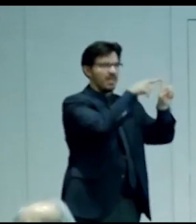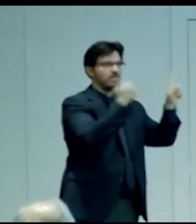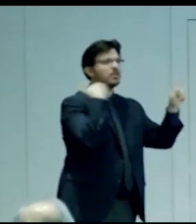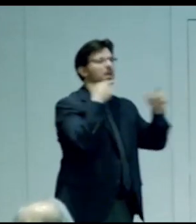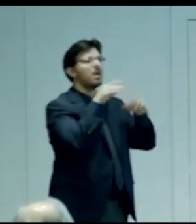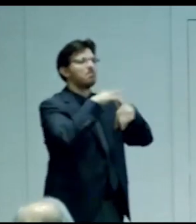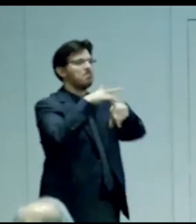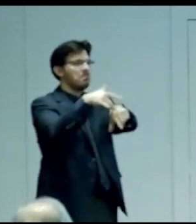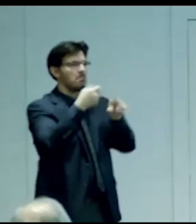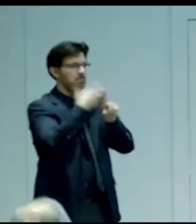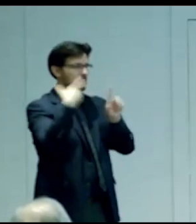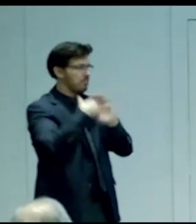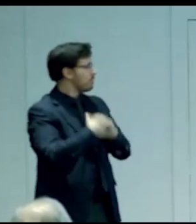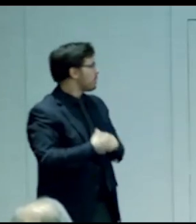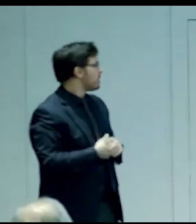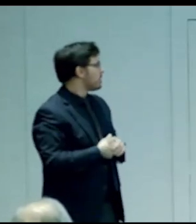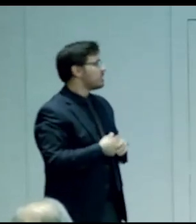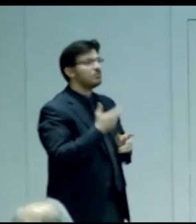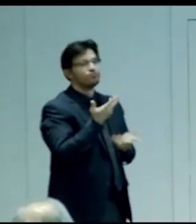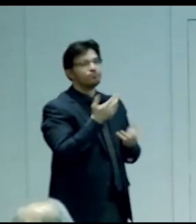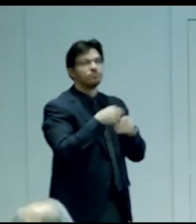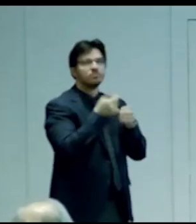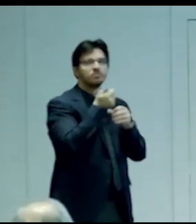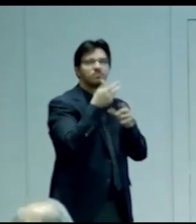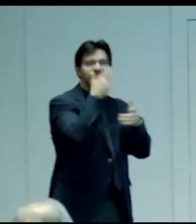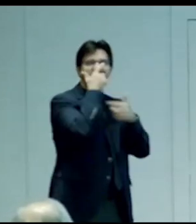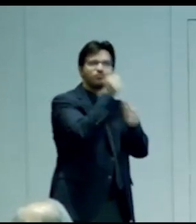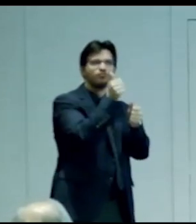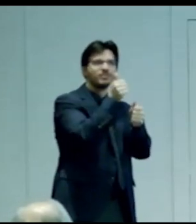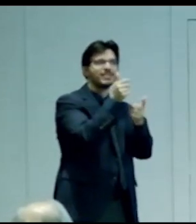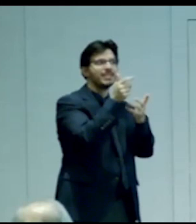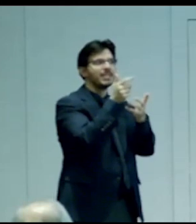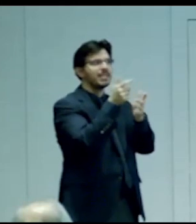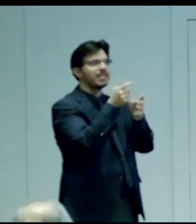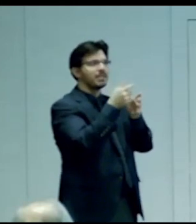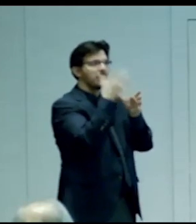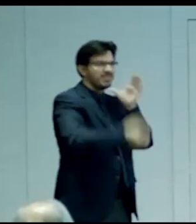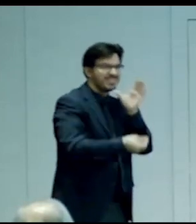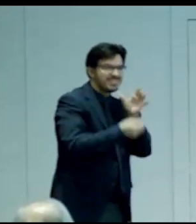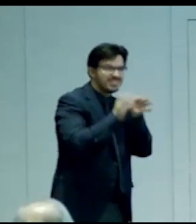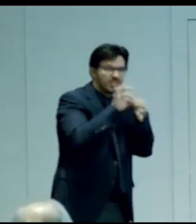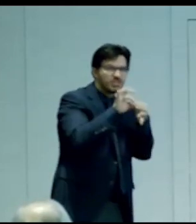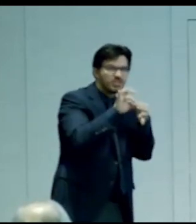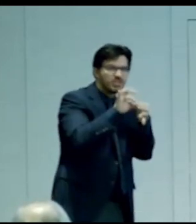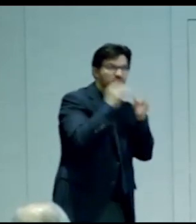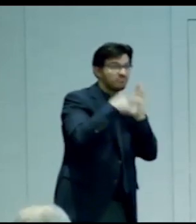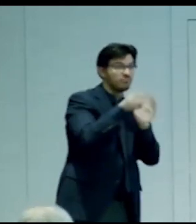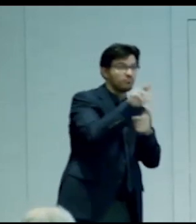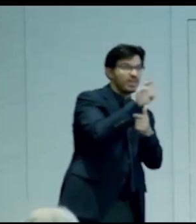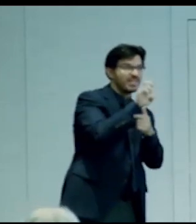are very interesting absence of relationships like race, and there are very